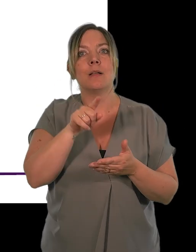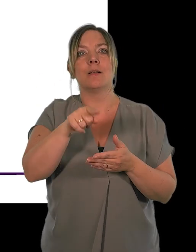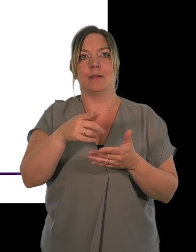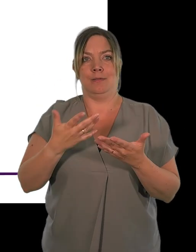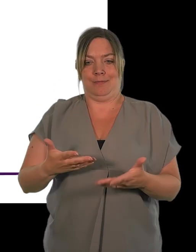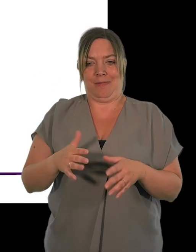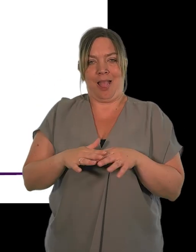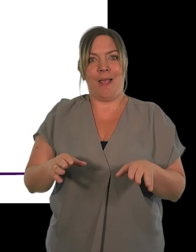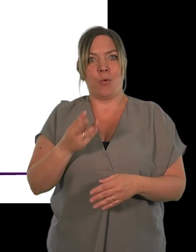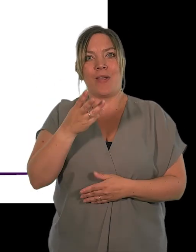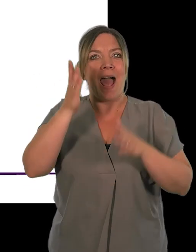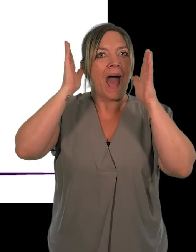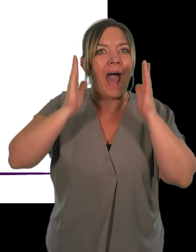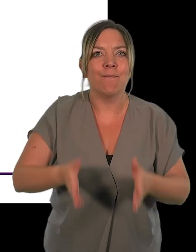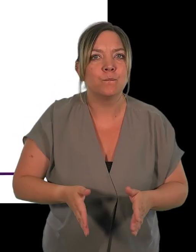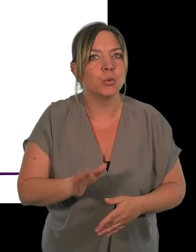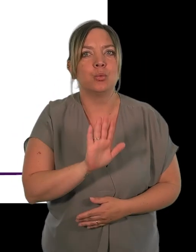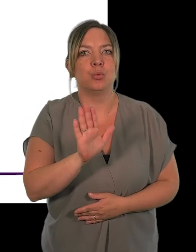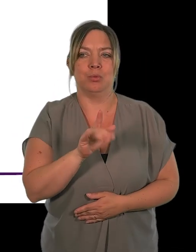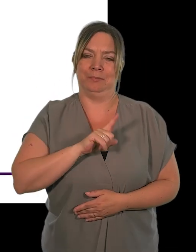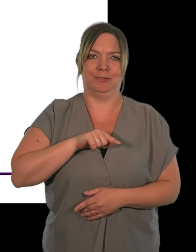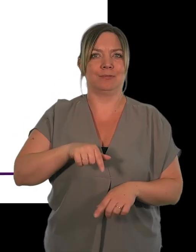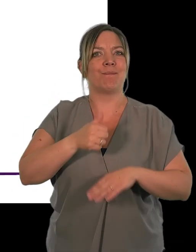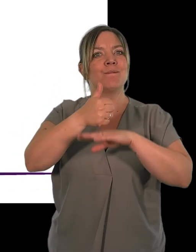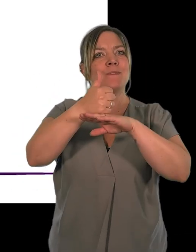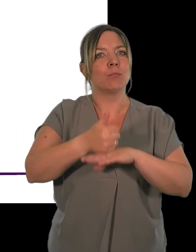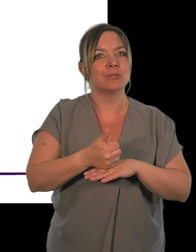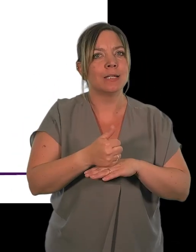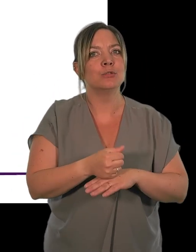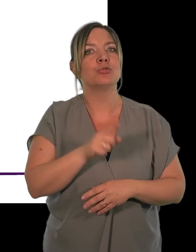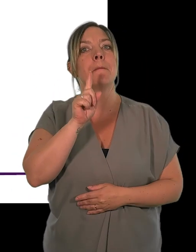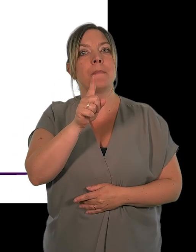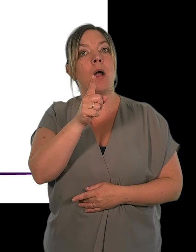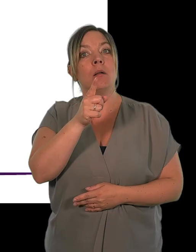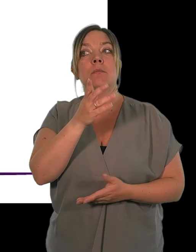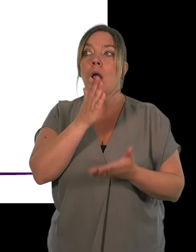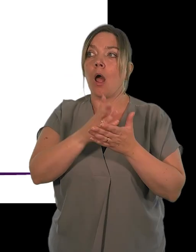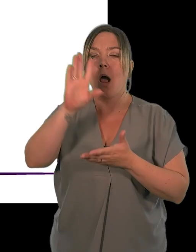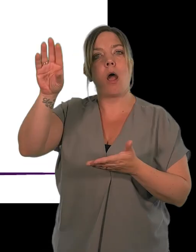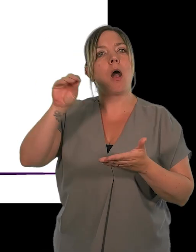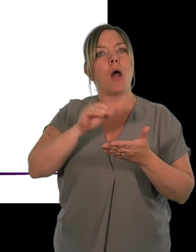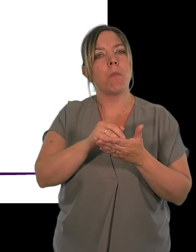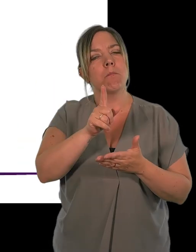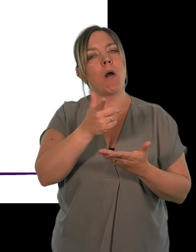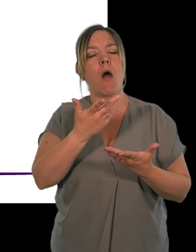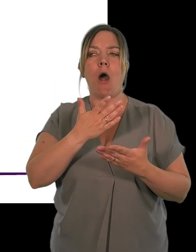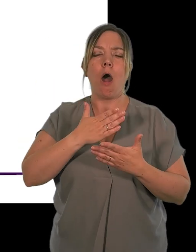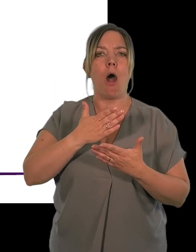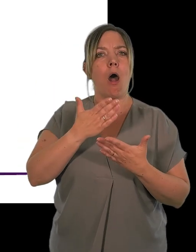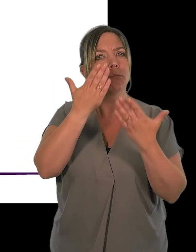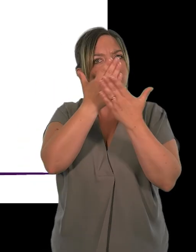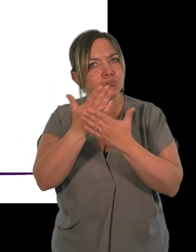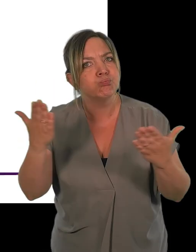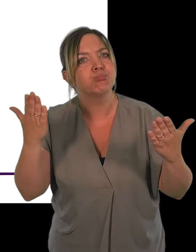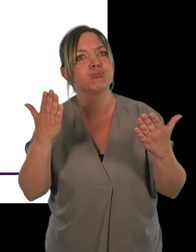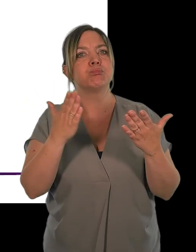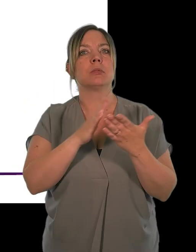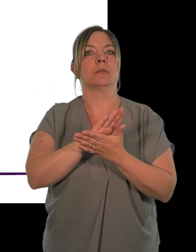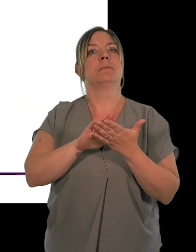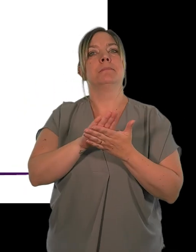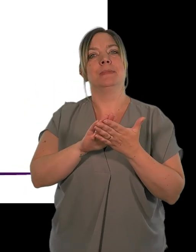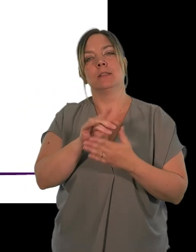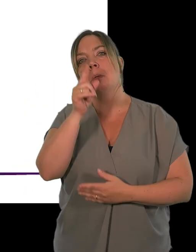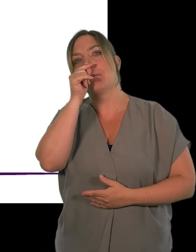level 3, foundation level, but if you do so, it's commendable and the likelihood is